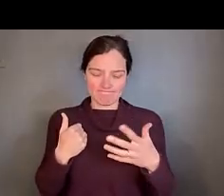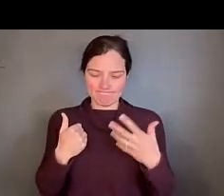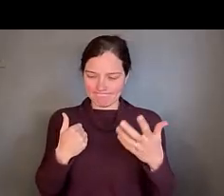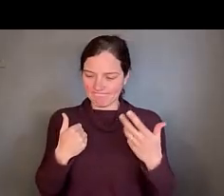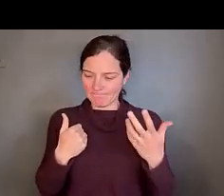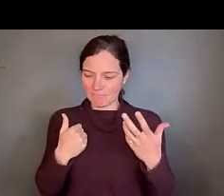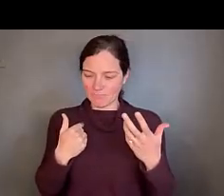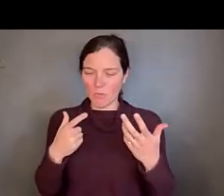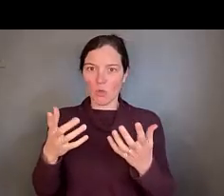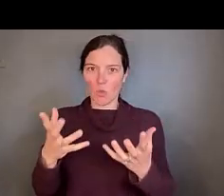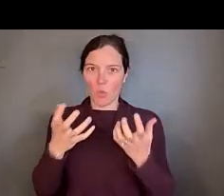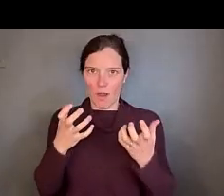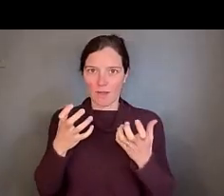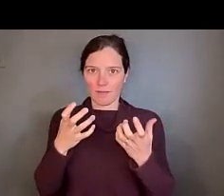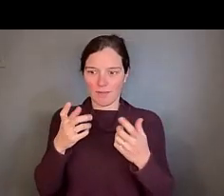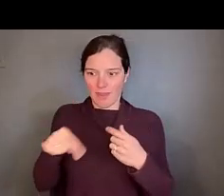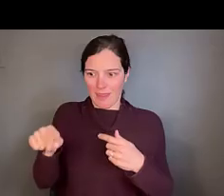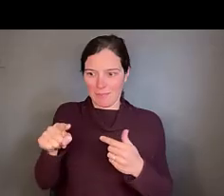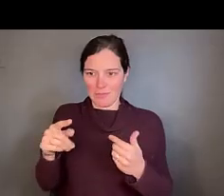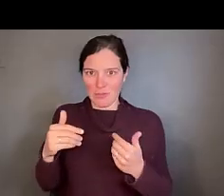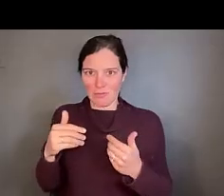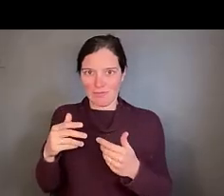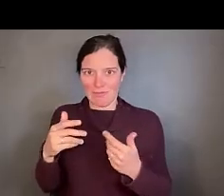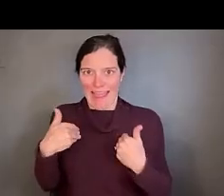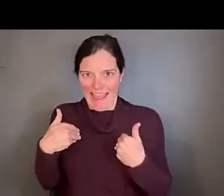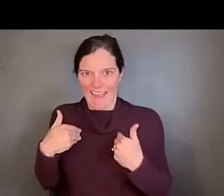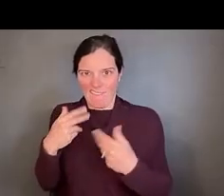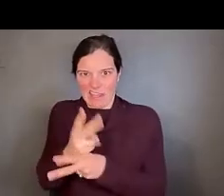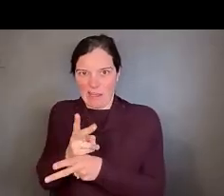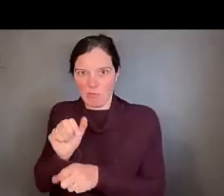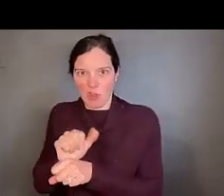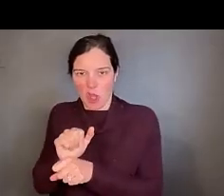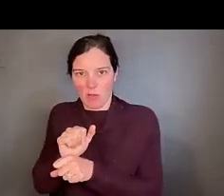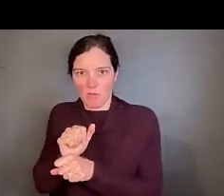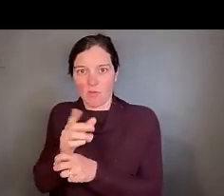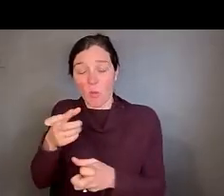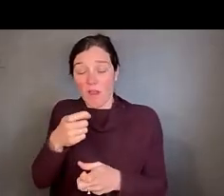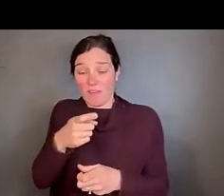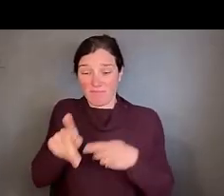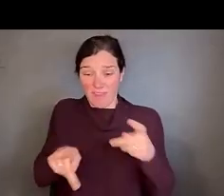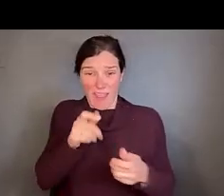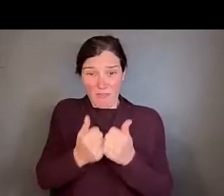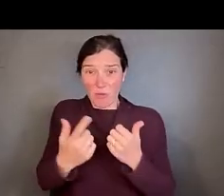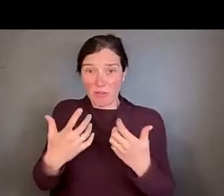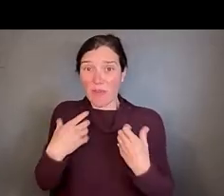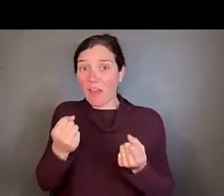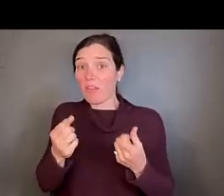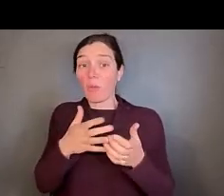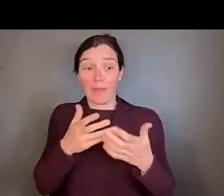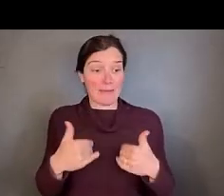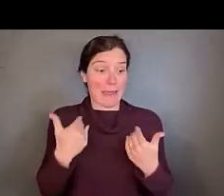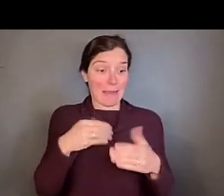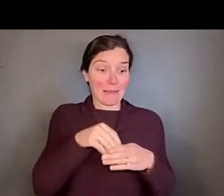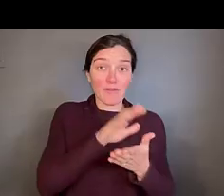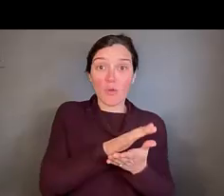want people to be employed. You want people to be healthy, whether they're young people in schools, they're moms and dads.